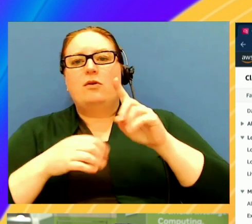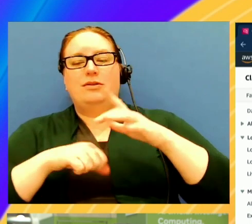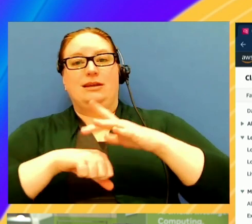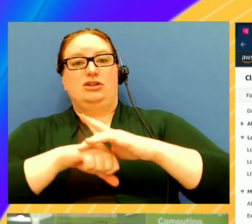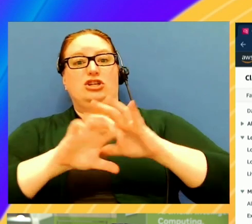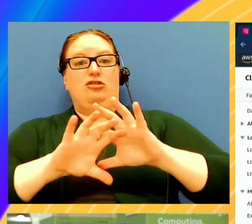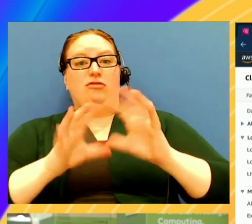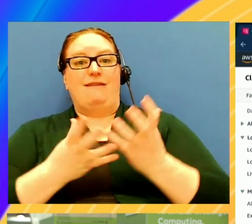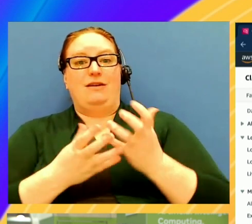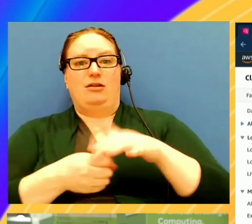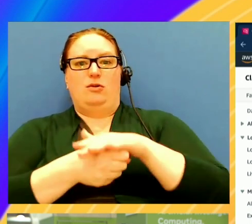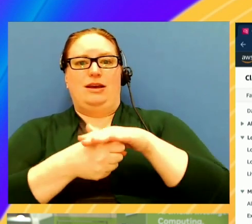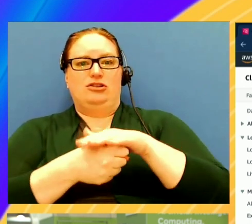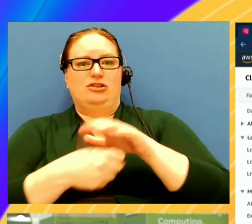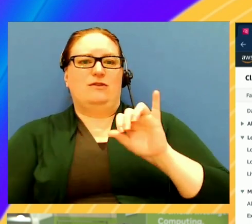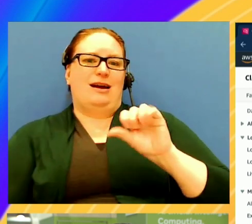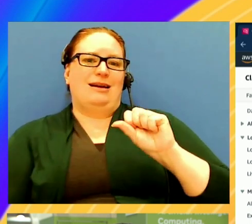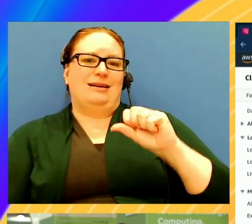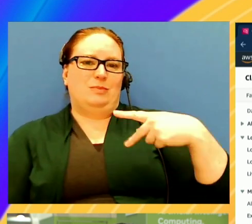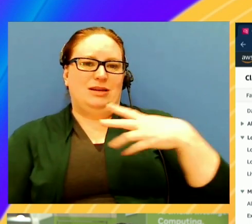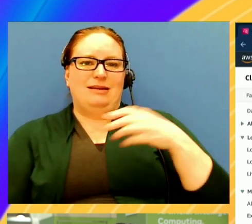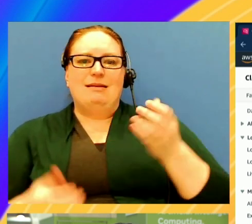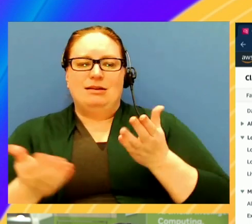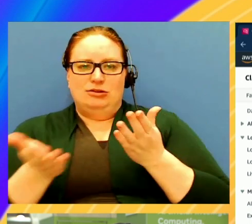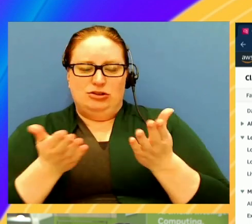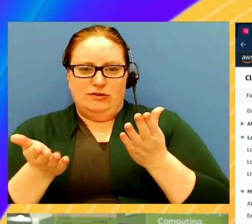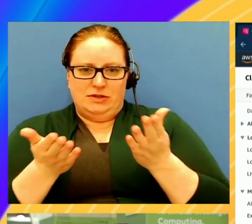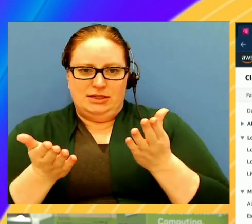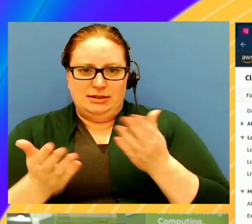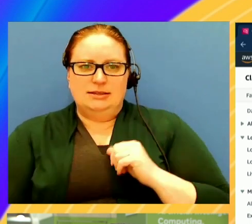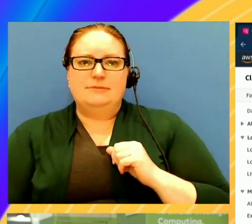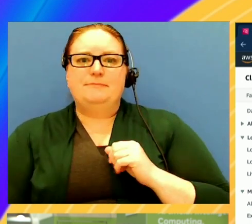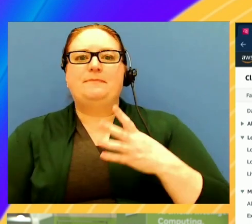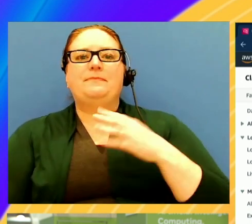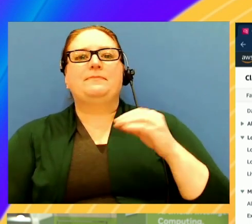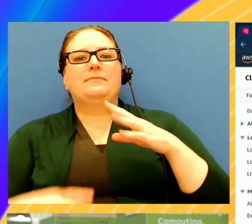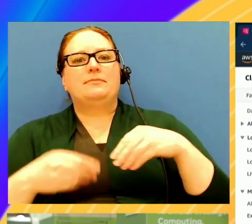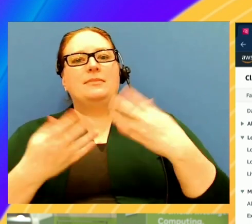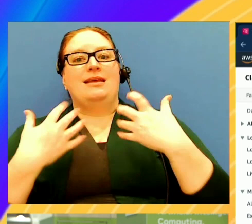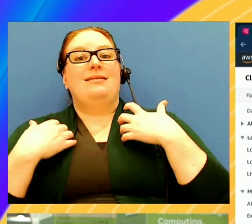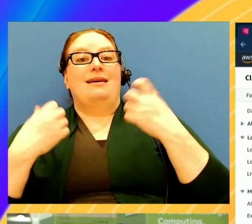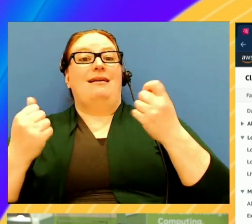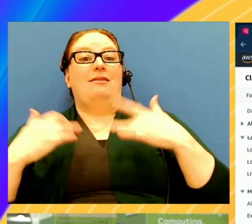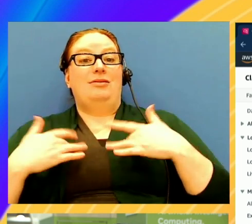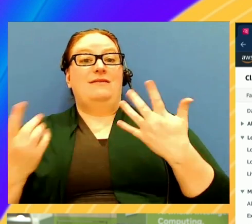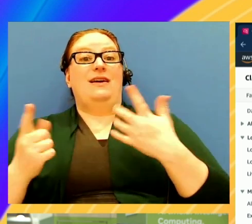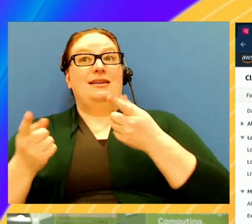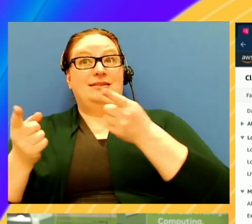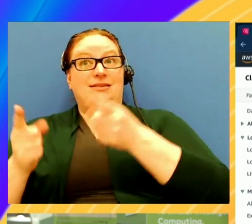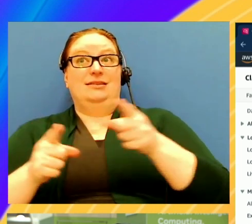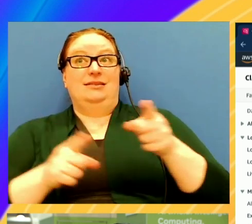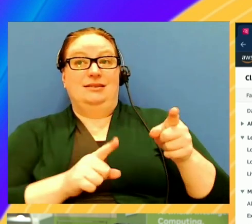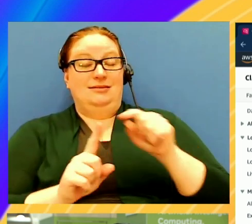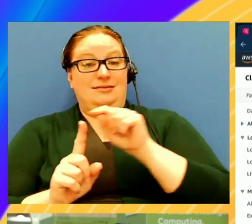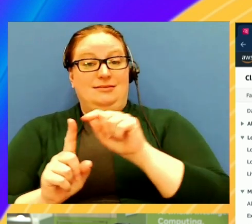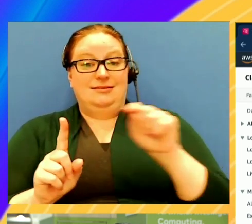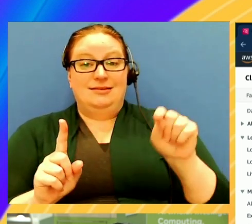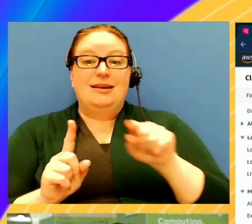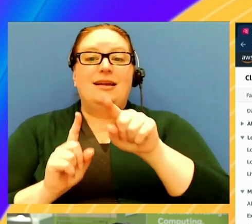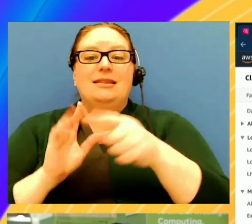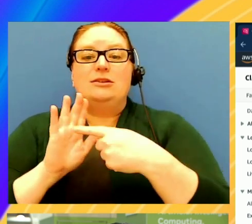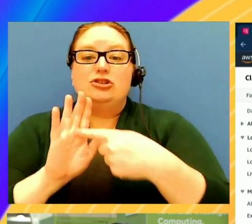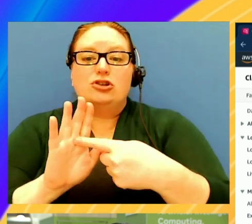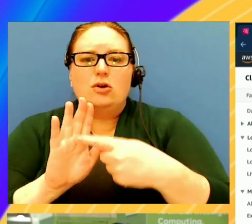of your ISPs and services, and then gives you the health events. And and this shows,